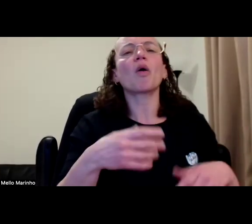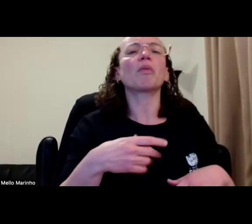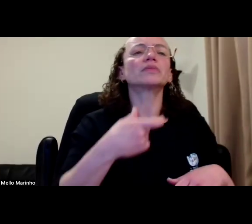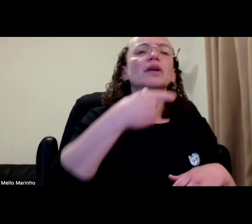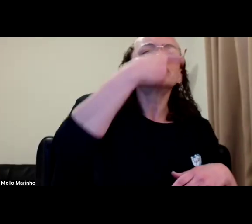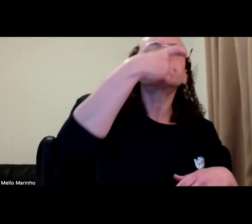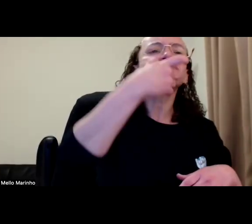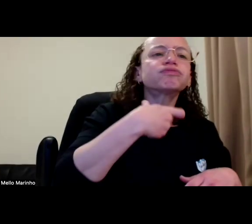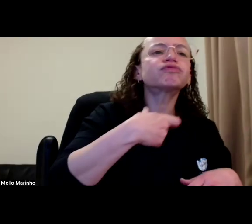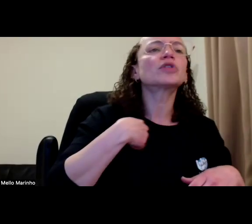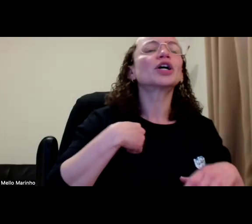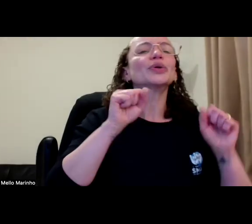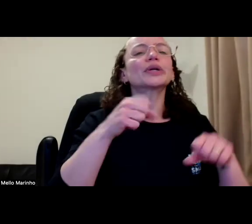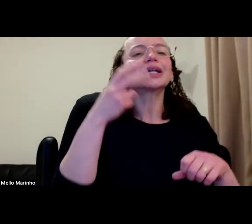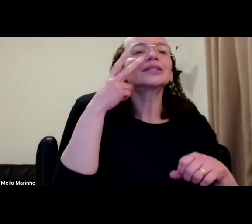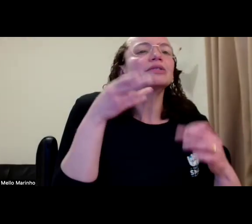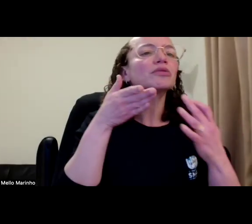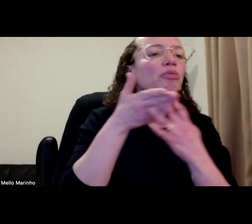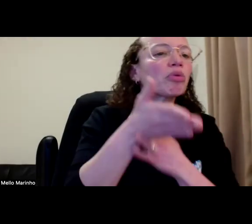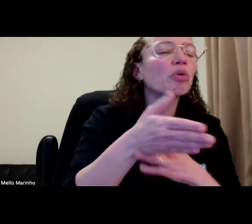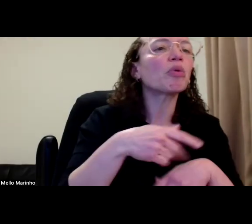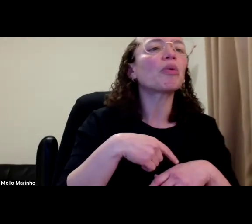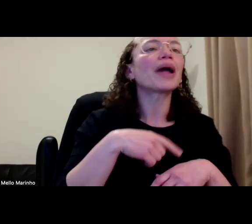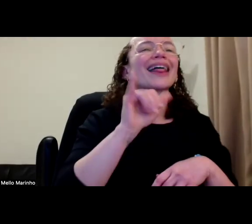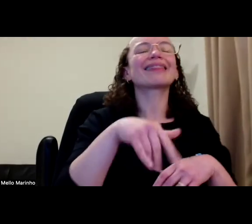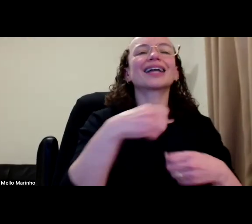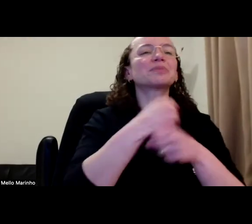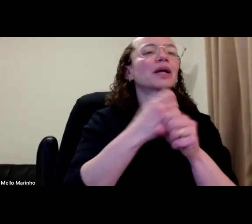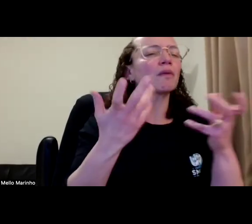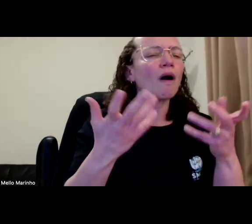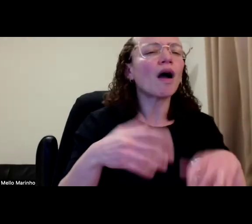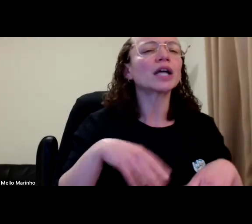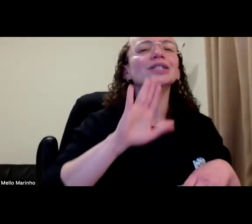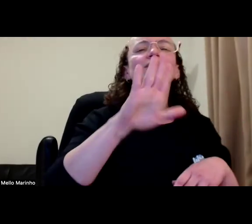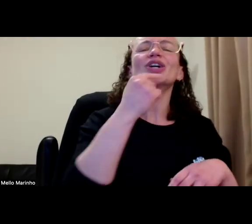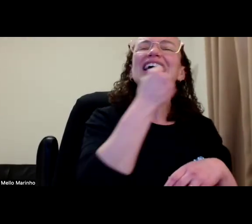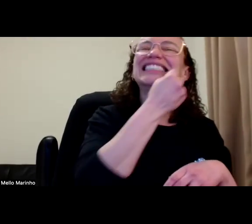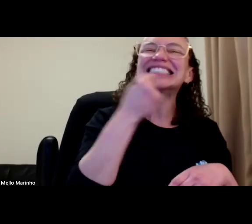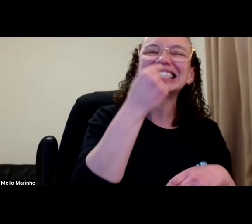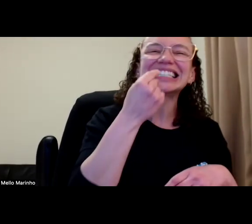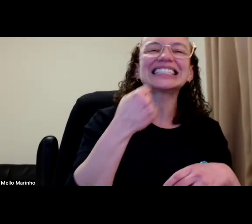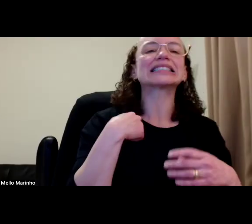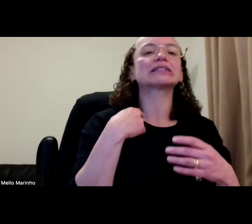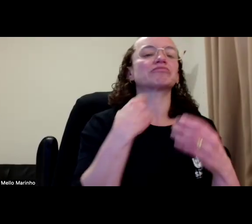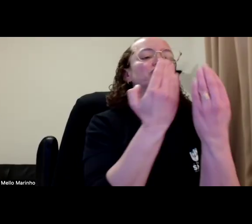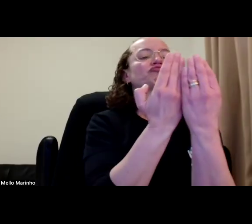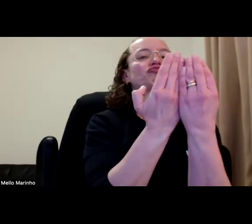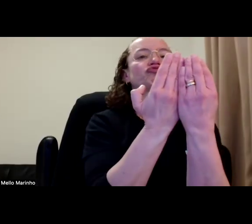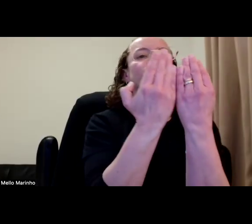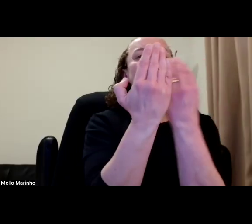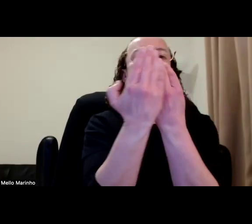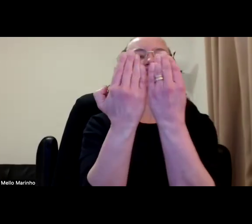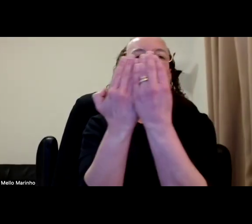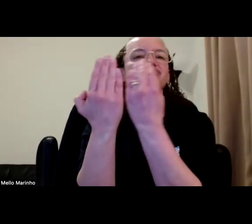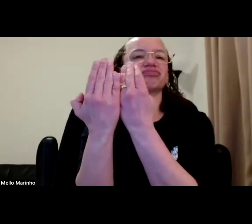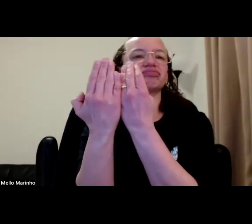they look like, you're putting in a bracket there. You explain what they're going through. They're